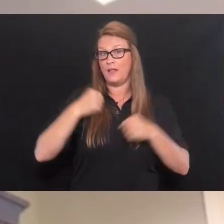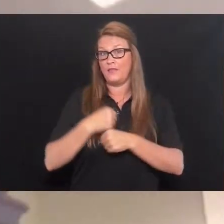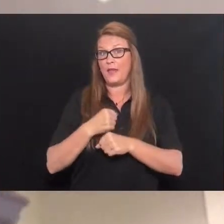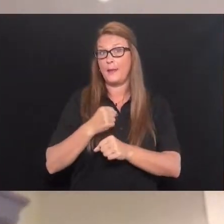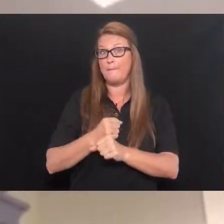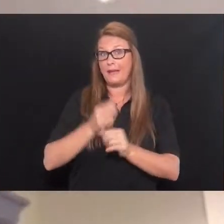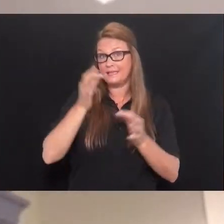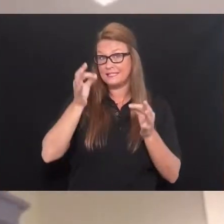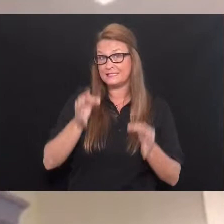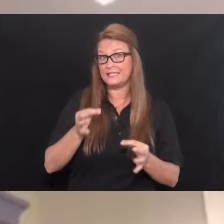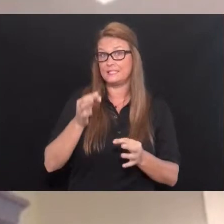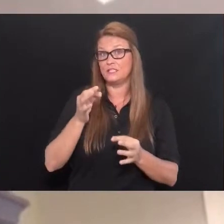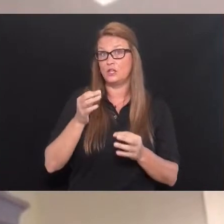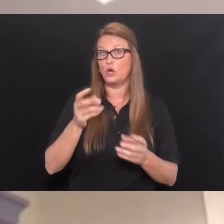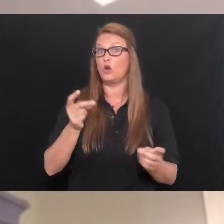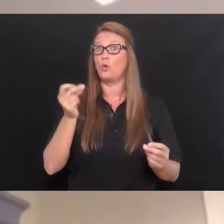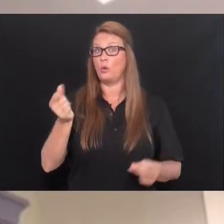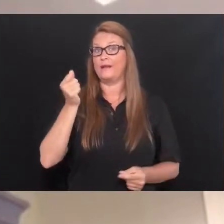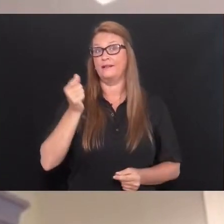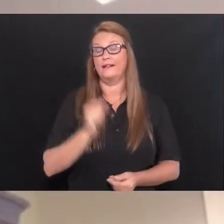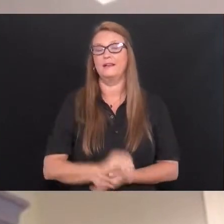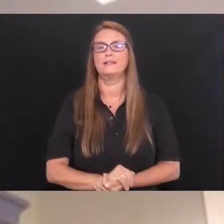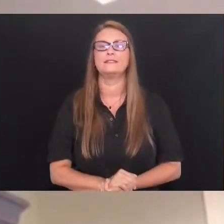is the right decision quickly.